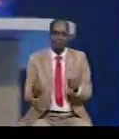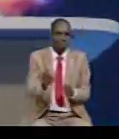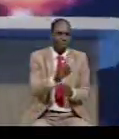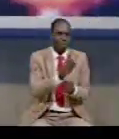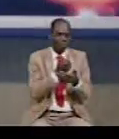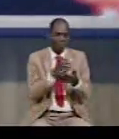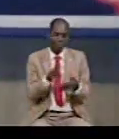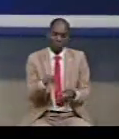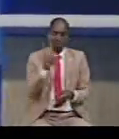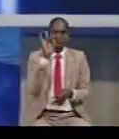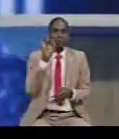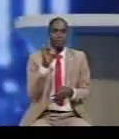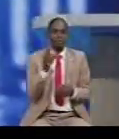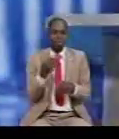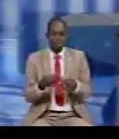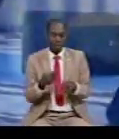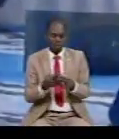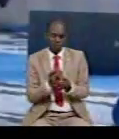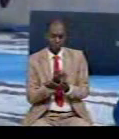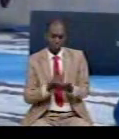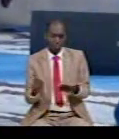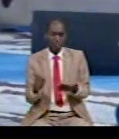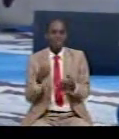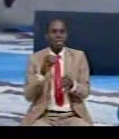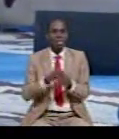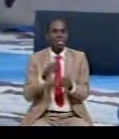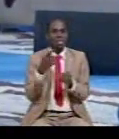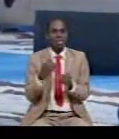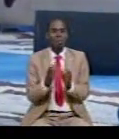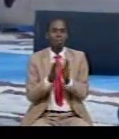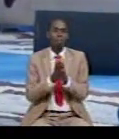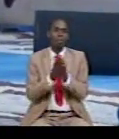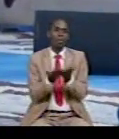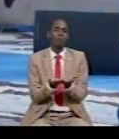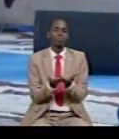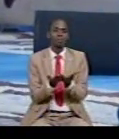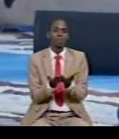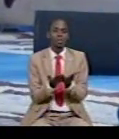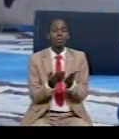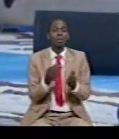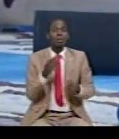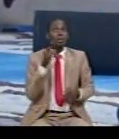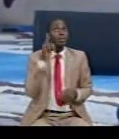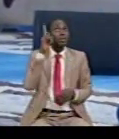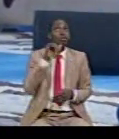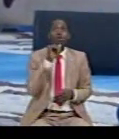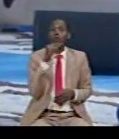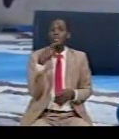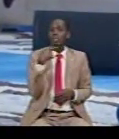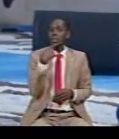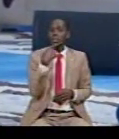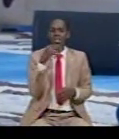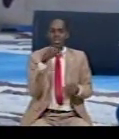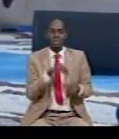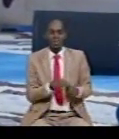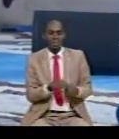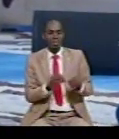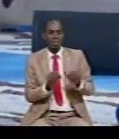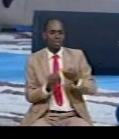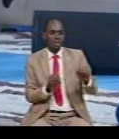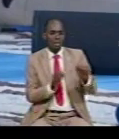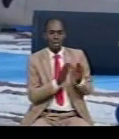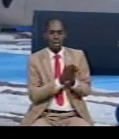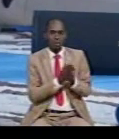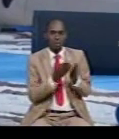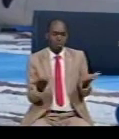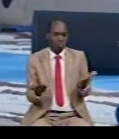found written in the book. It's not saying in a book. If it says